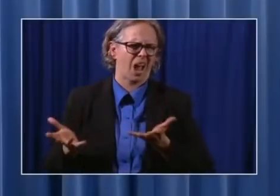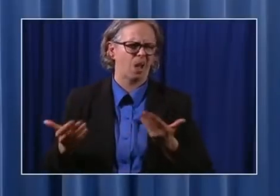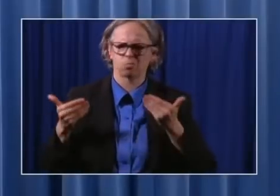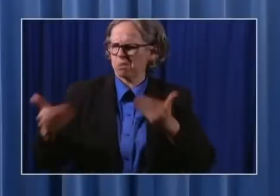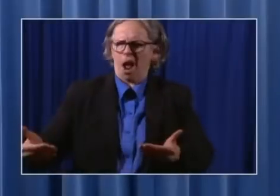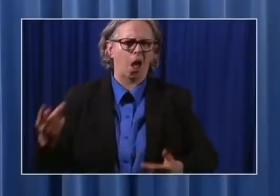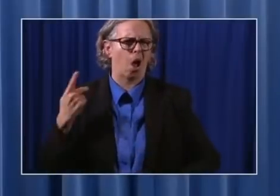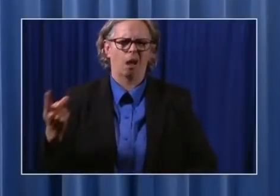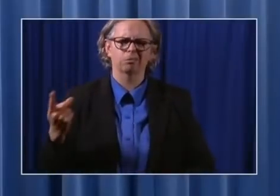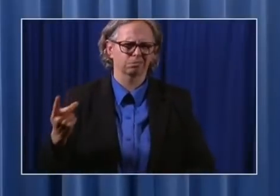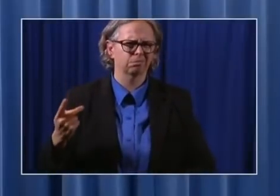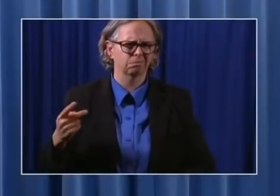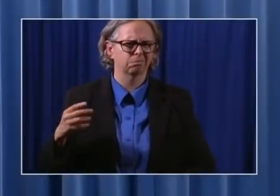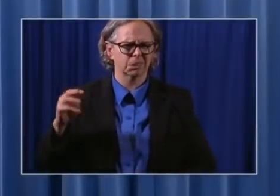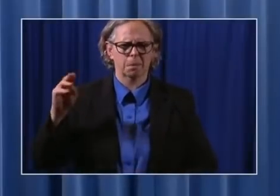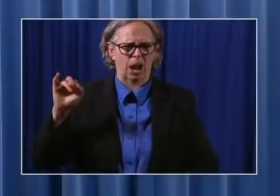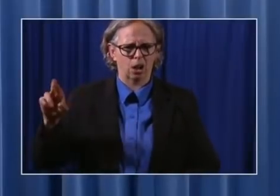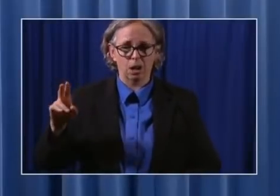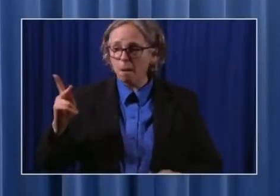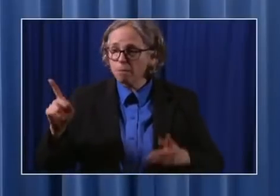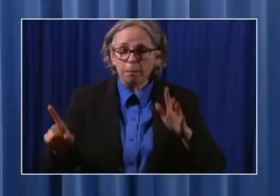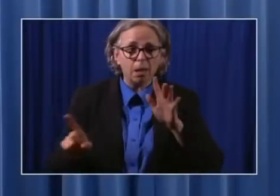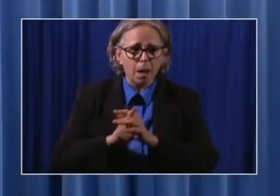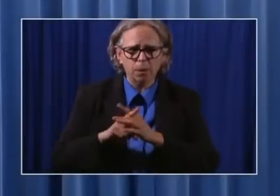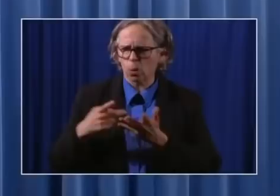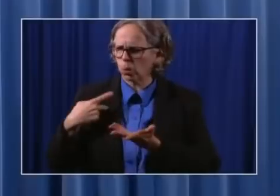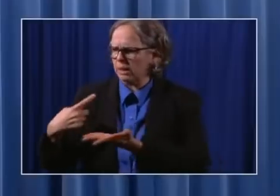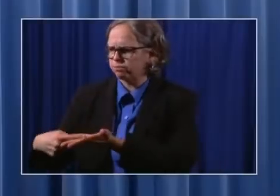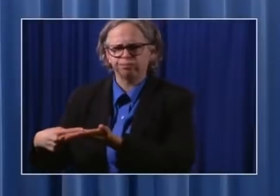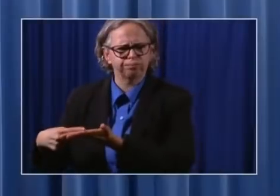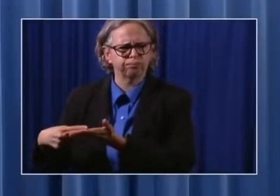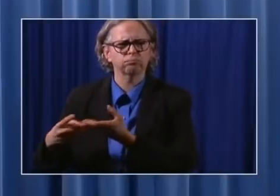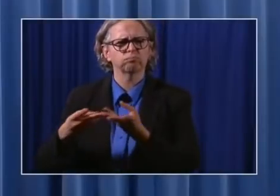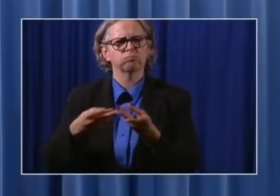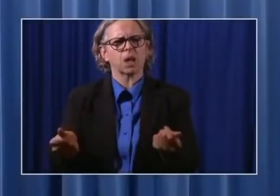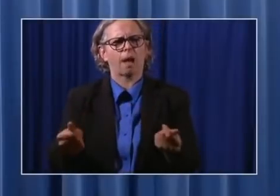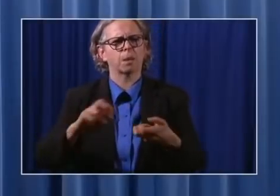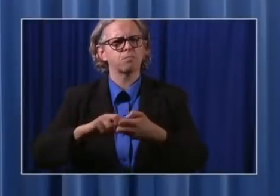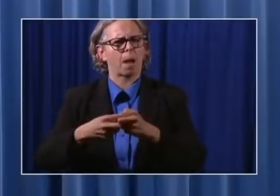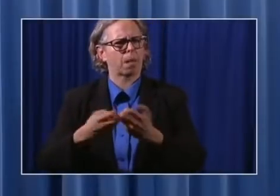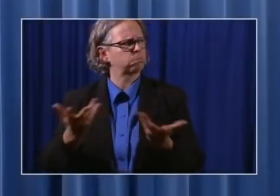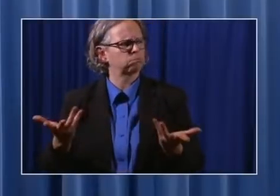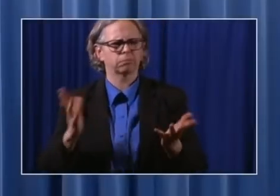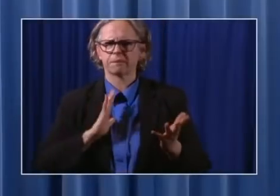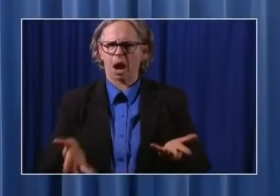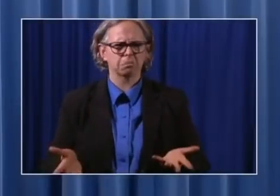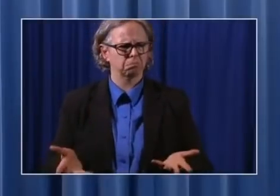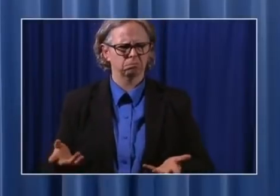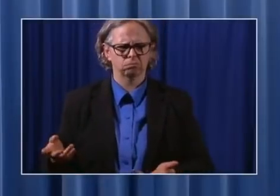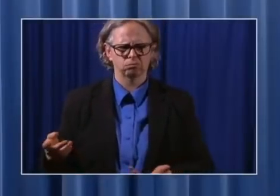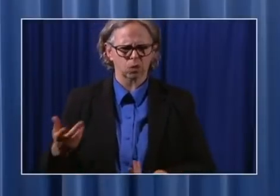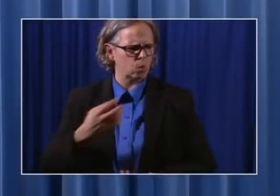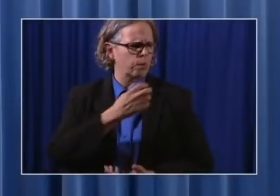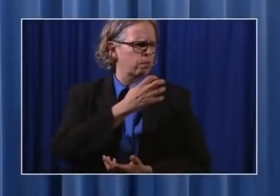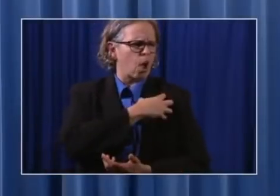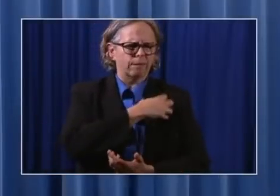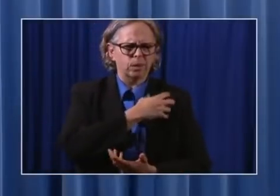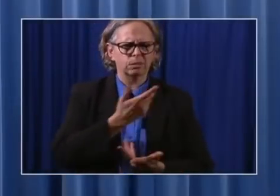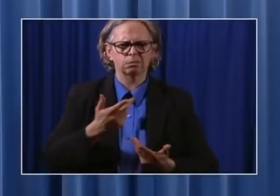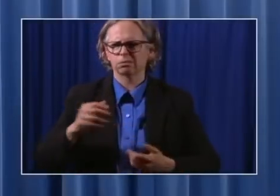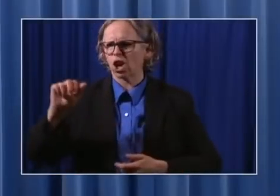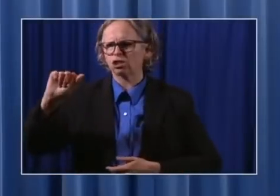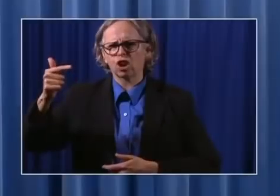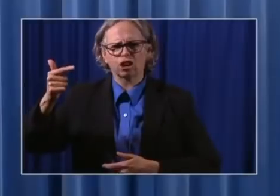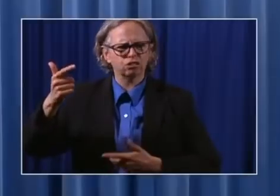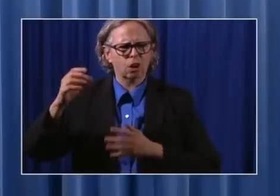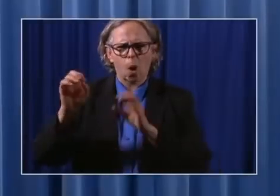We deal with problems, law enforcement from the Attorney General's office, if they can be of help, from